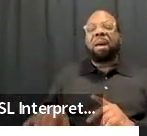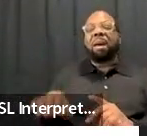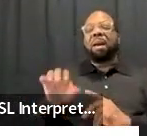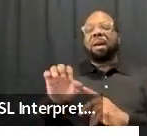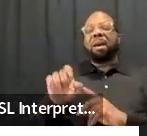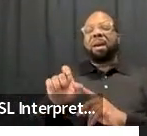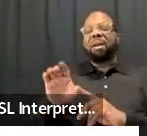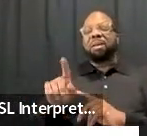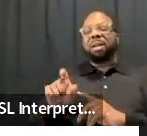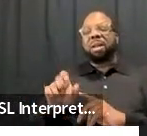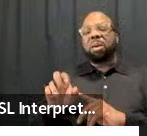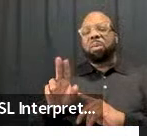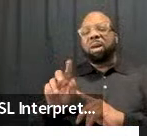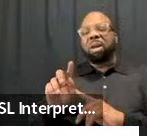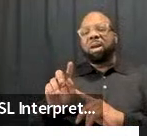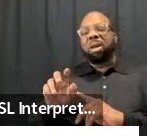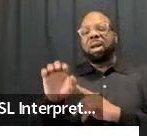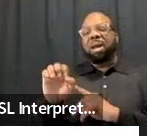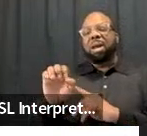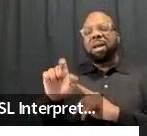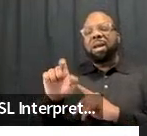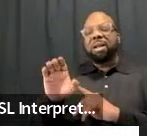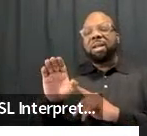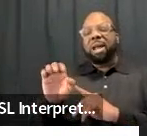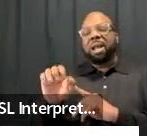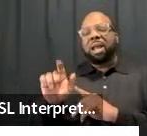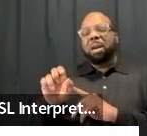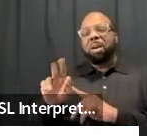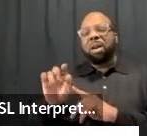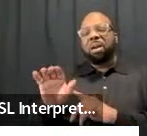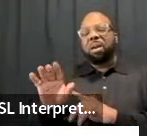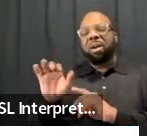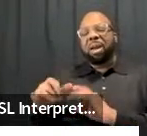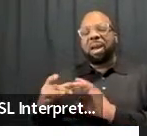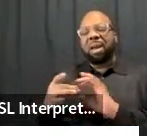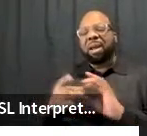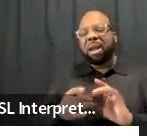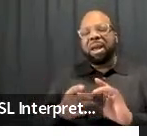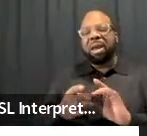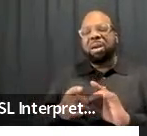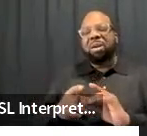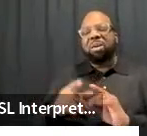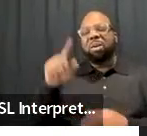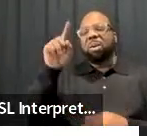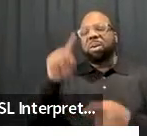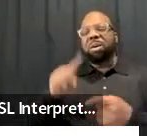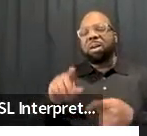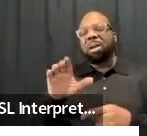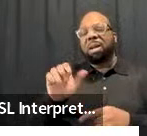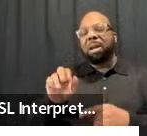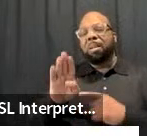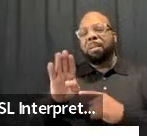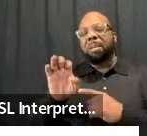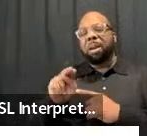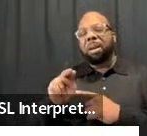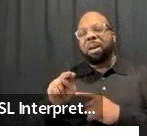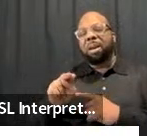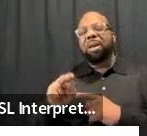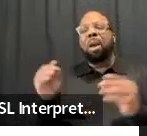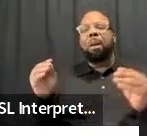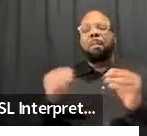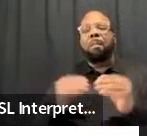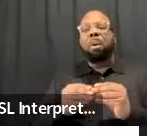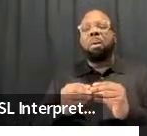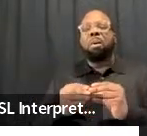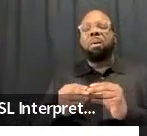folks with who are looking to make retrofits to their building to support decarbonization. And there are a lot more coming. So at